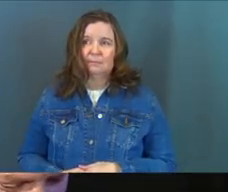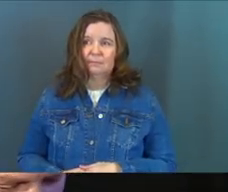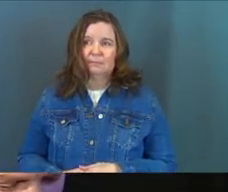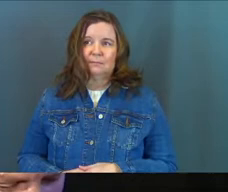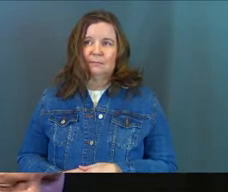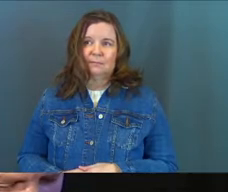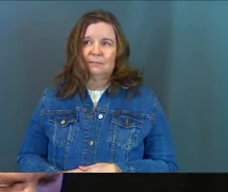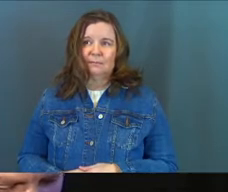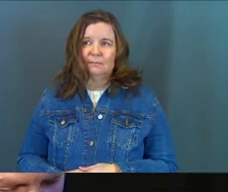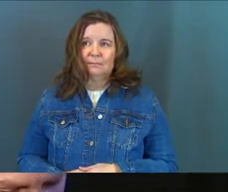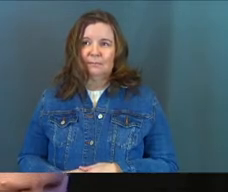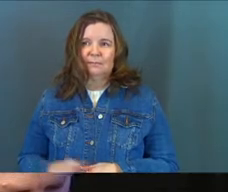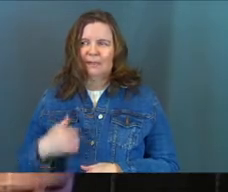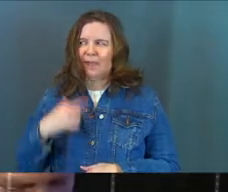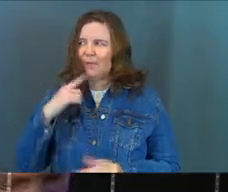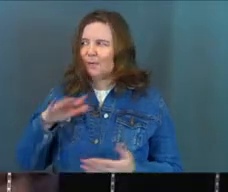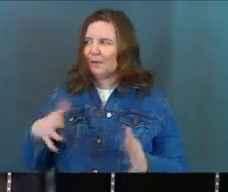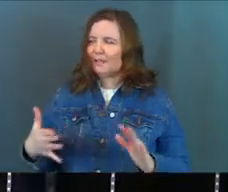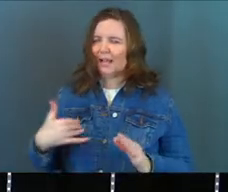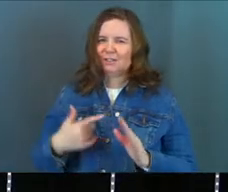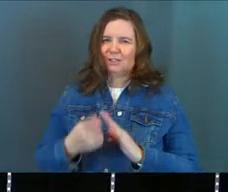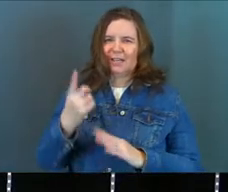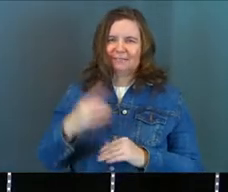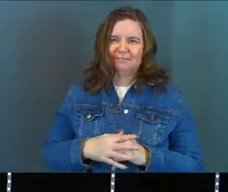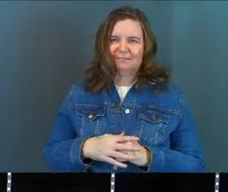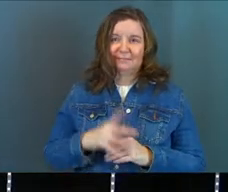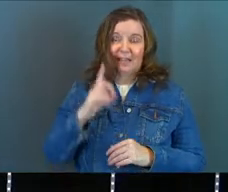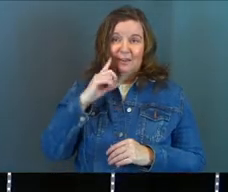I thought we were all going to die just then.